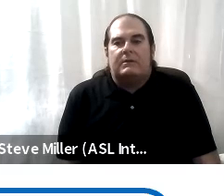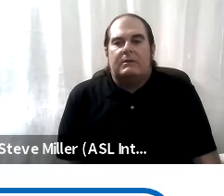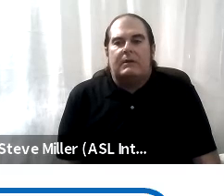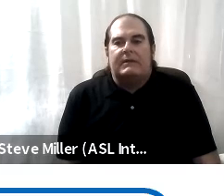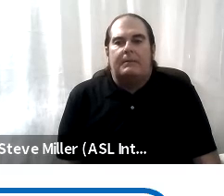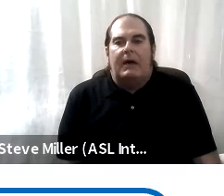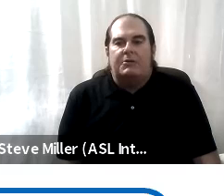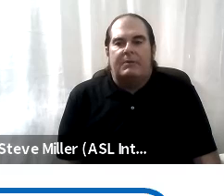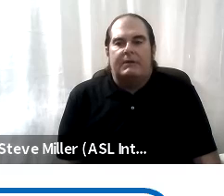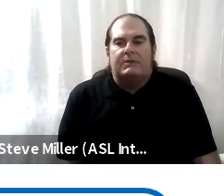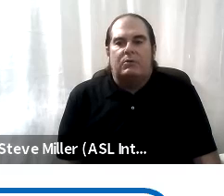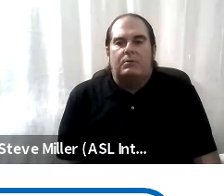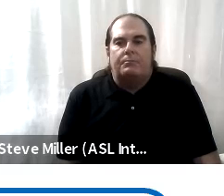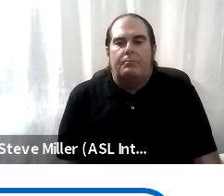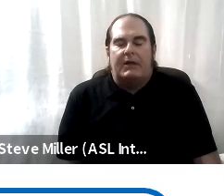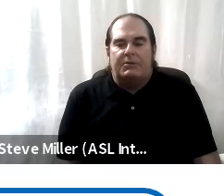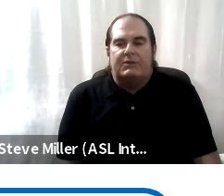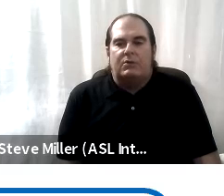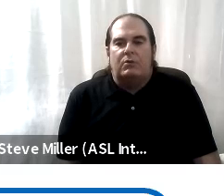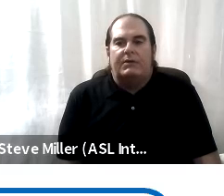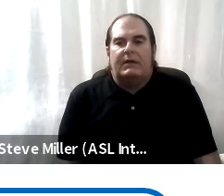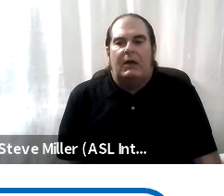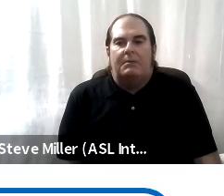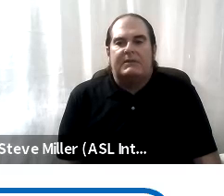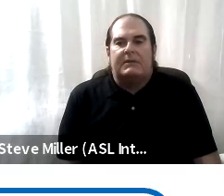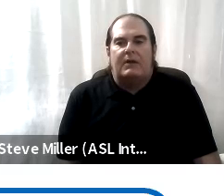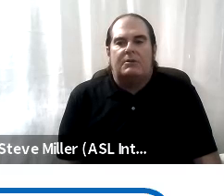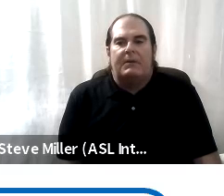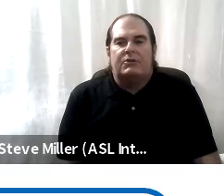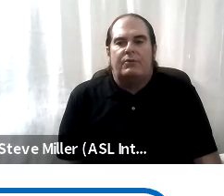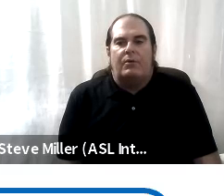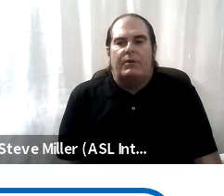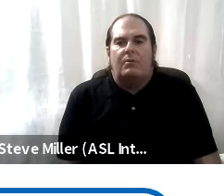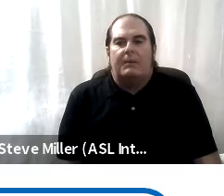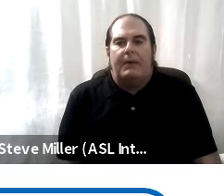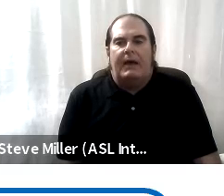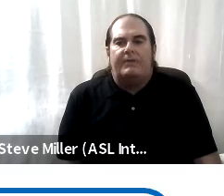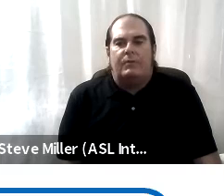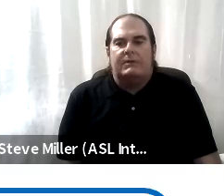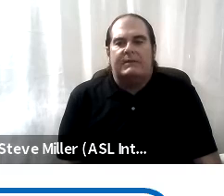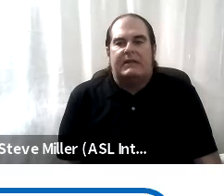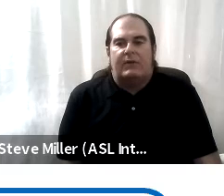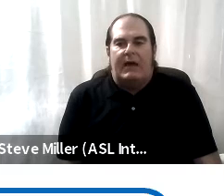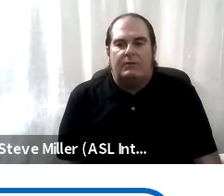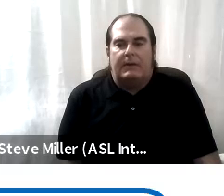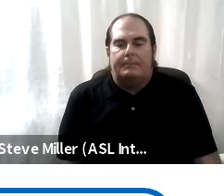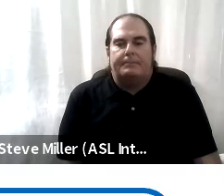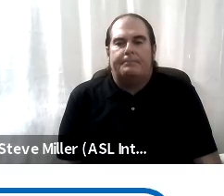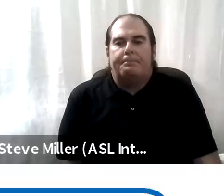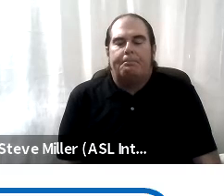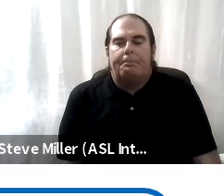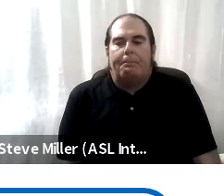Milestones is the monitoring tool that can help us to monitor and make sure they're on the correct path for a successful